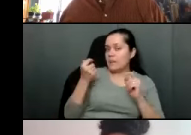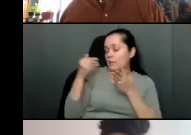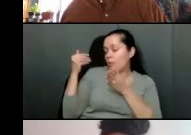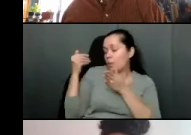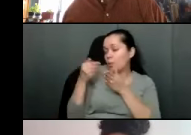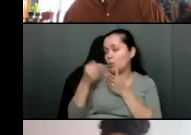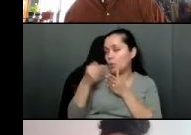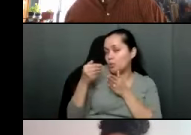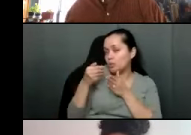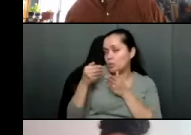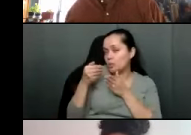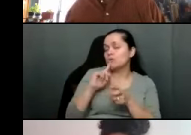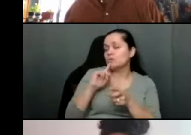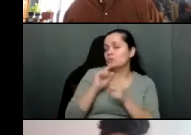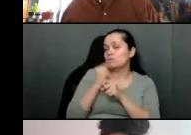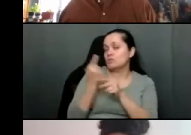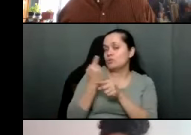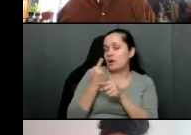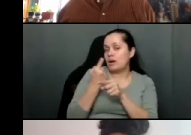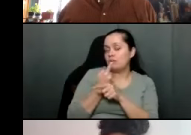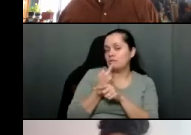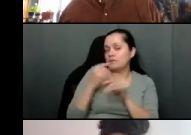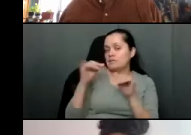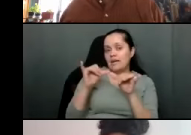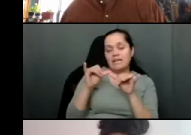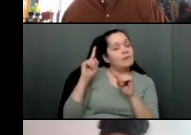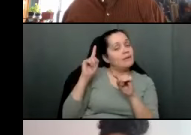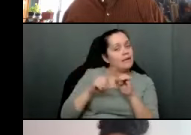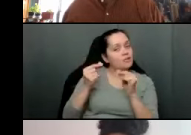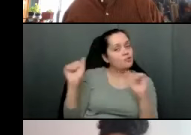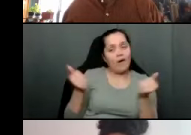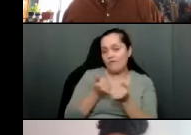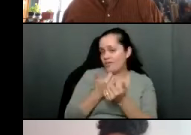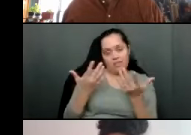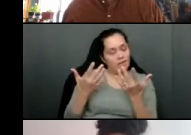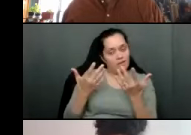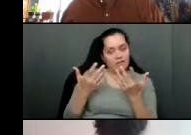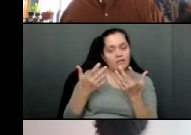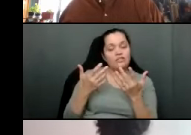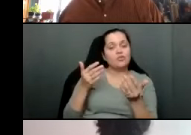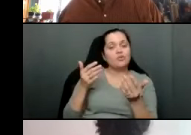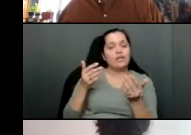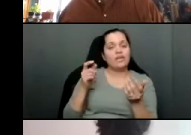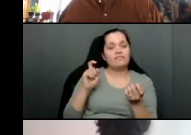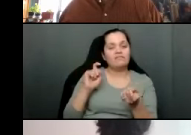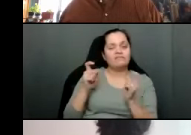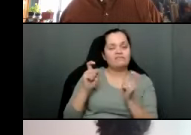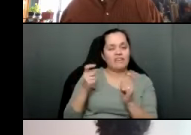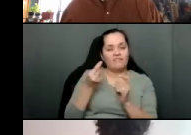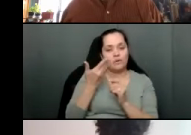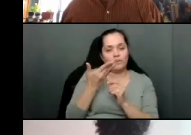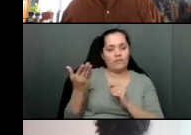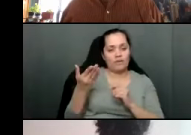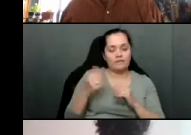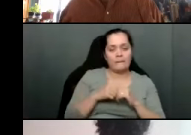closer to accuracy, though again, can't quite do everything. So they've compromised on a few things.